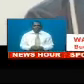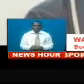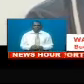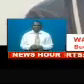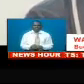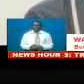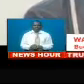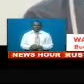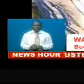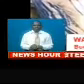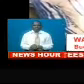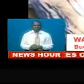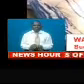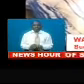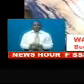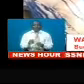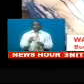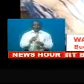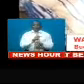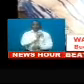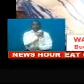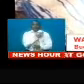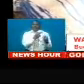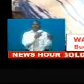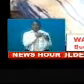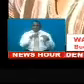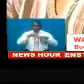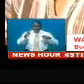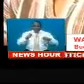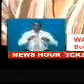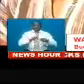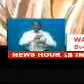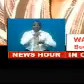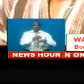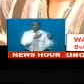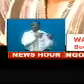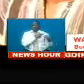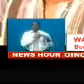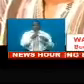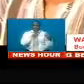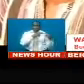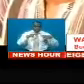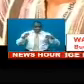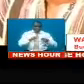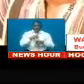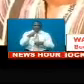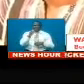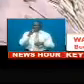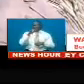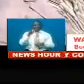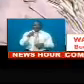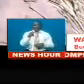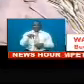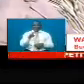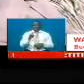to transform the private sector. A principal officer in charge of research, investment and business development at the